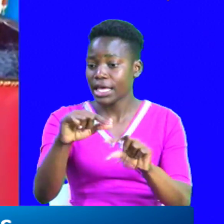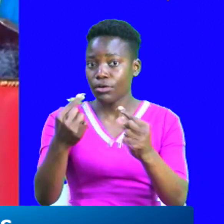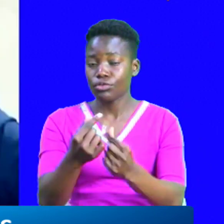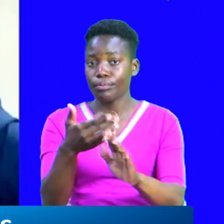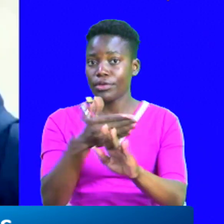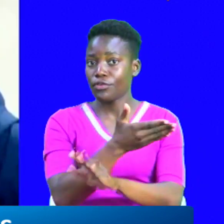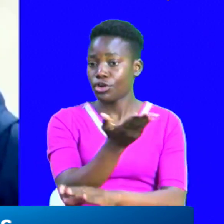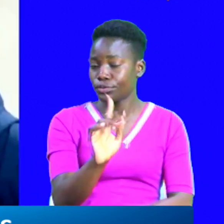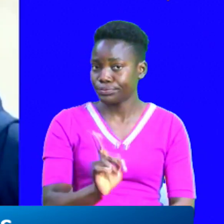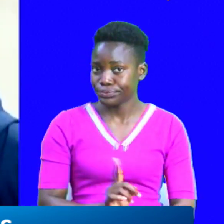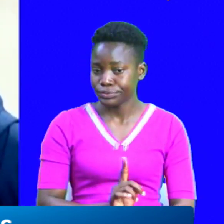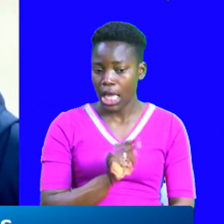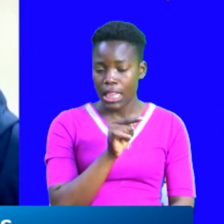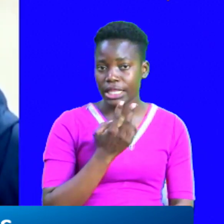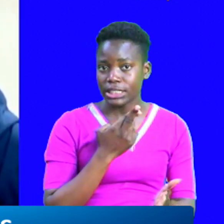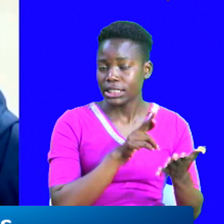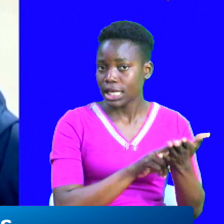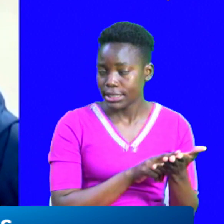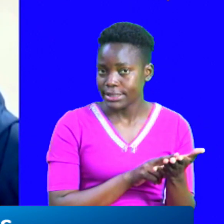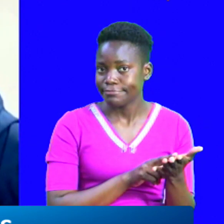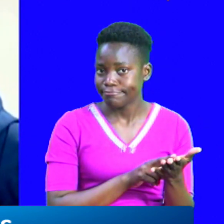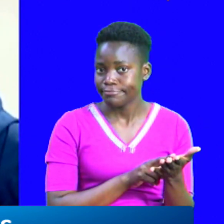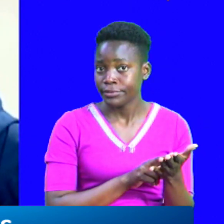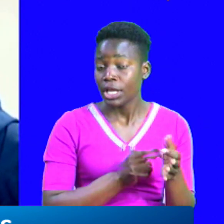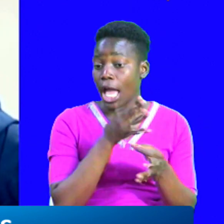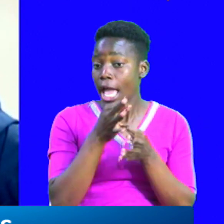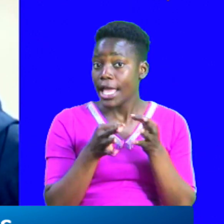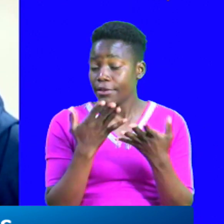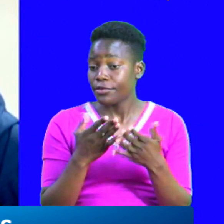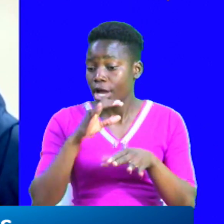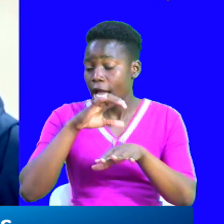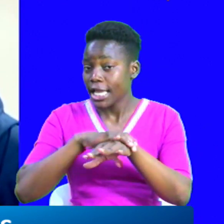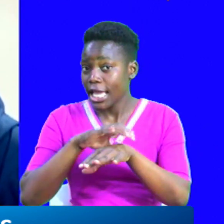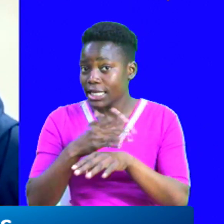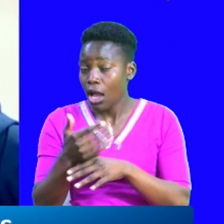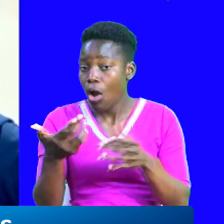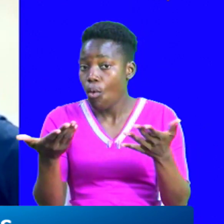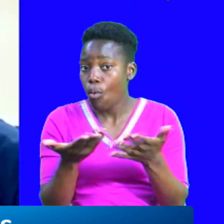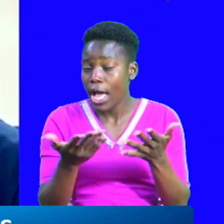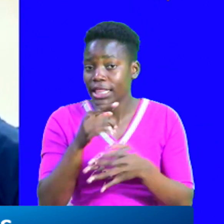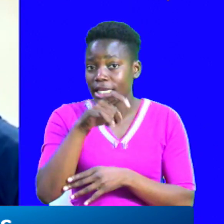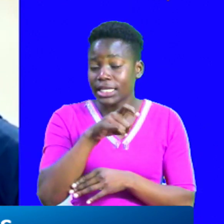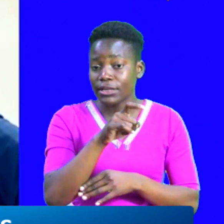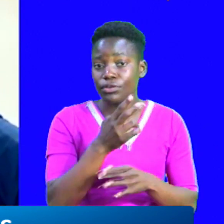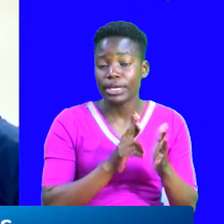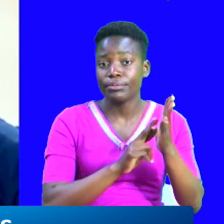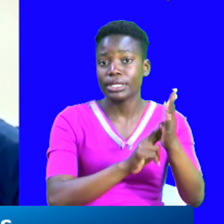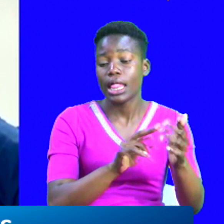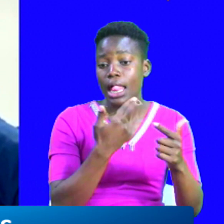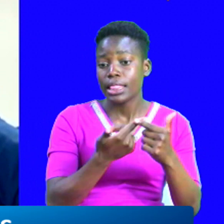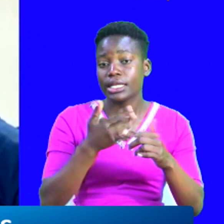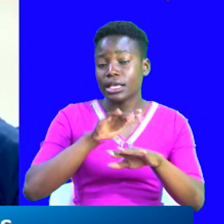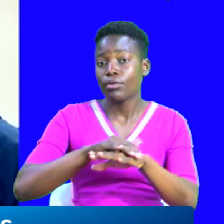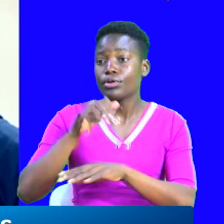you. These kind of results, if they did not find traction in where they needed to be presented, it is a good